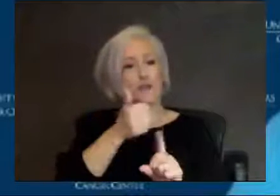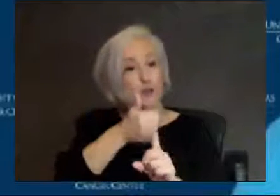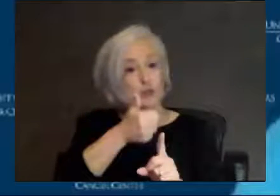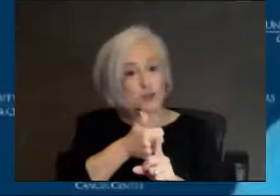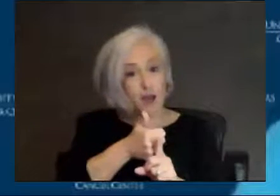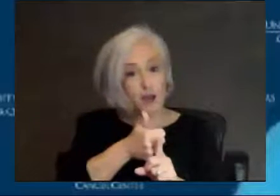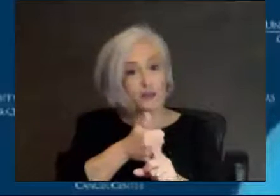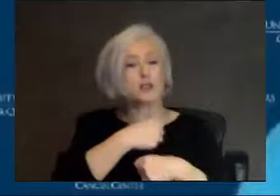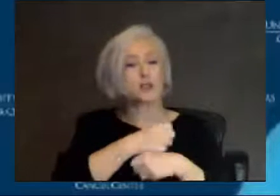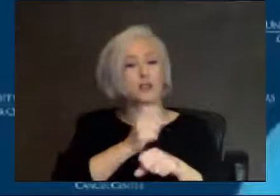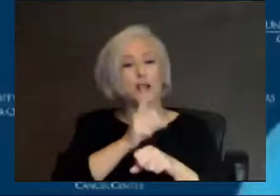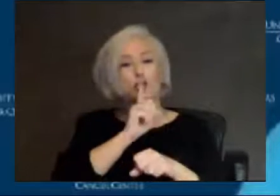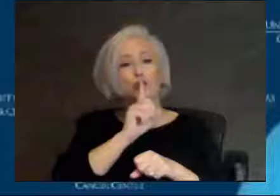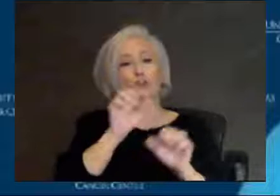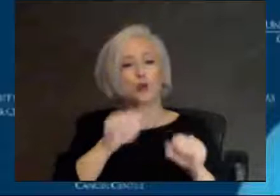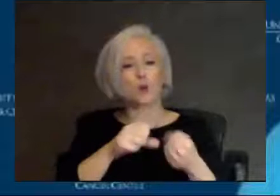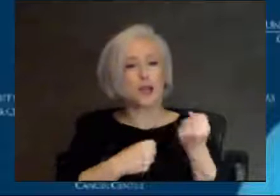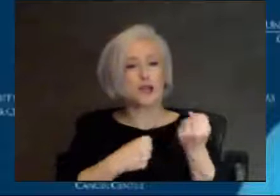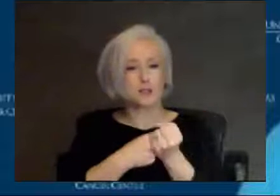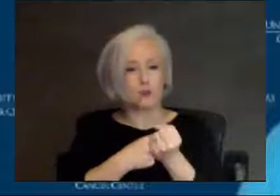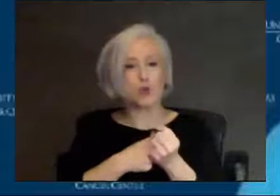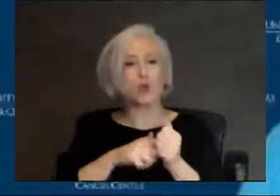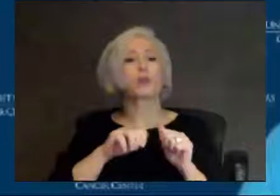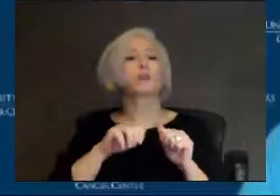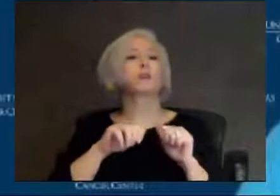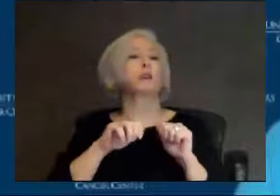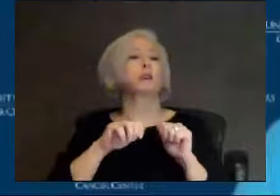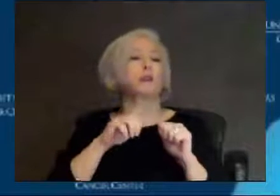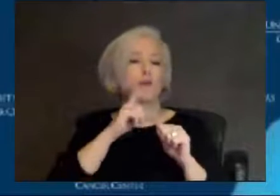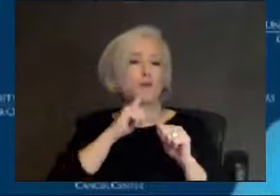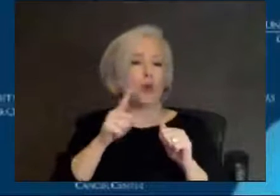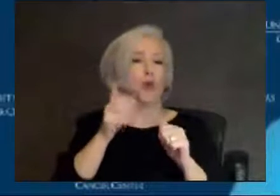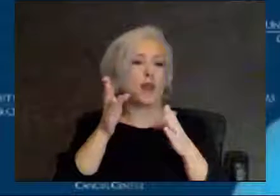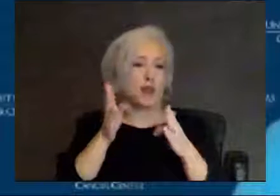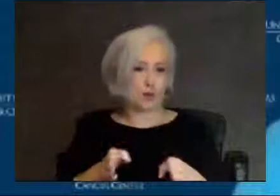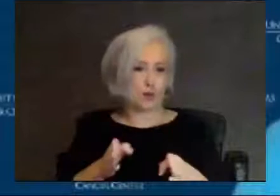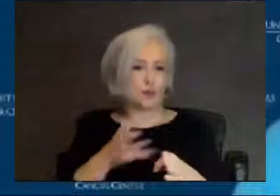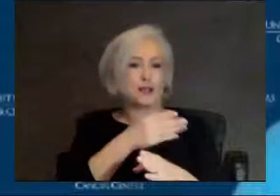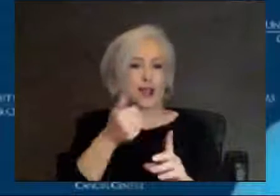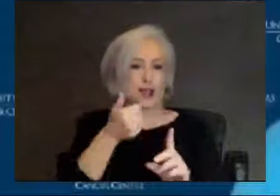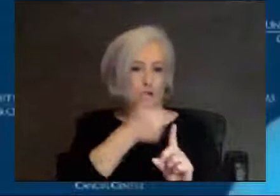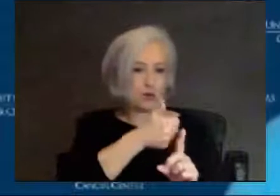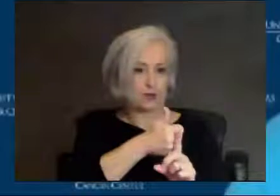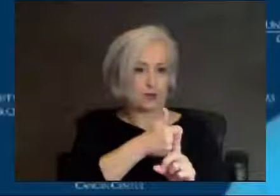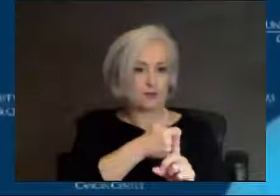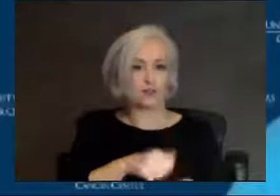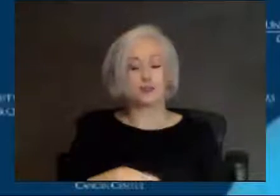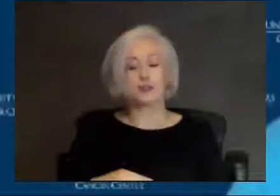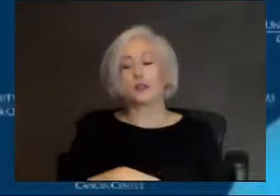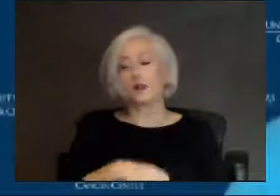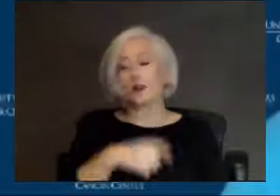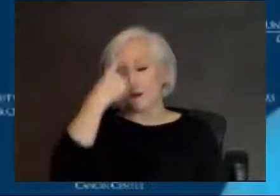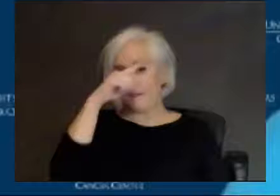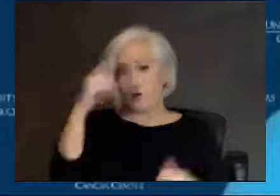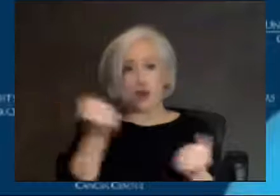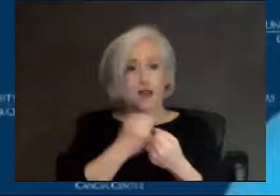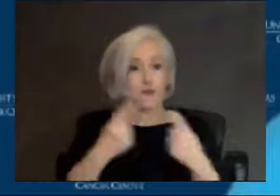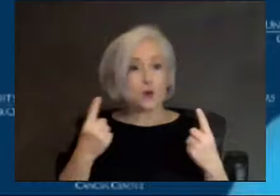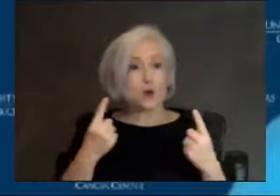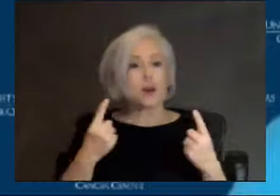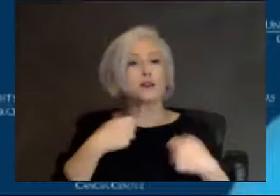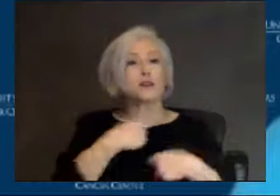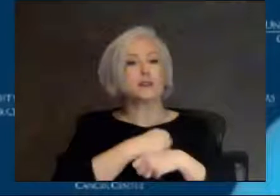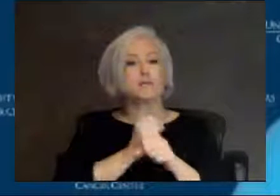want to be there for the person you're caring for. And then for everyone, make sure that you talk about